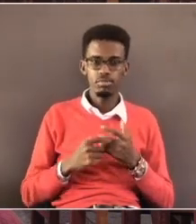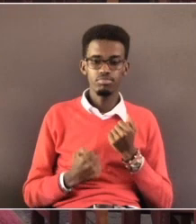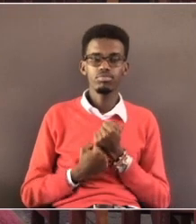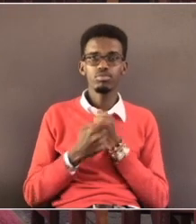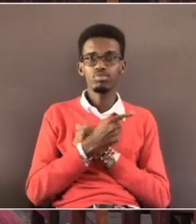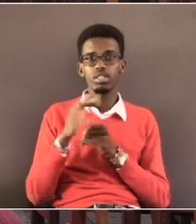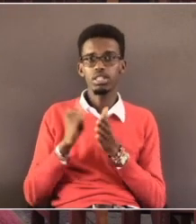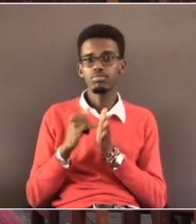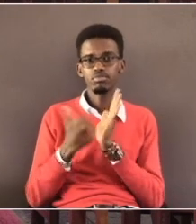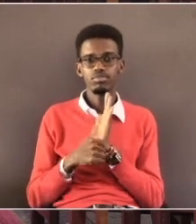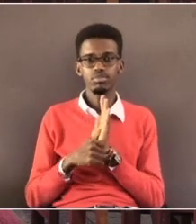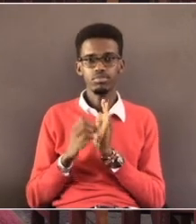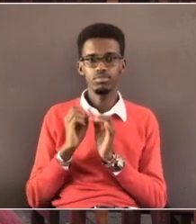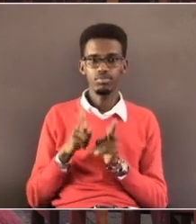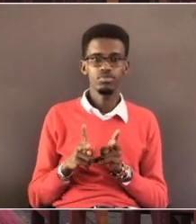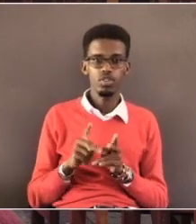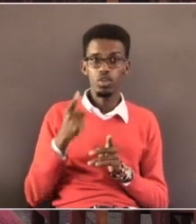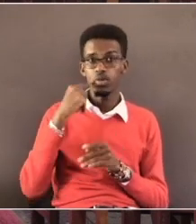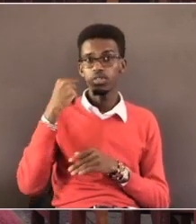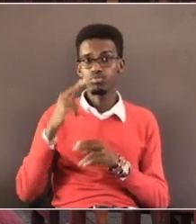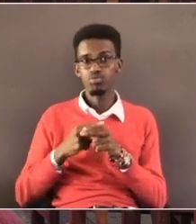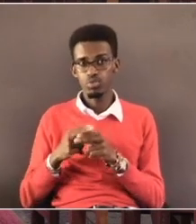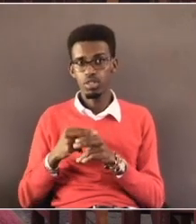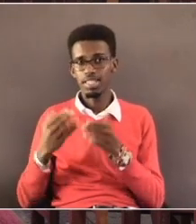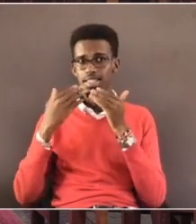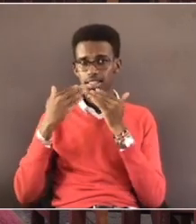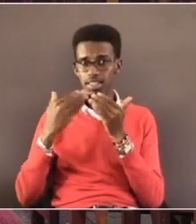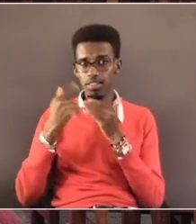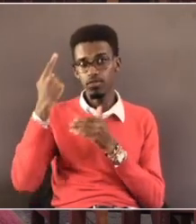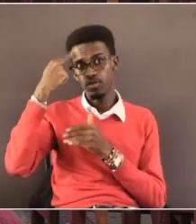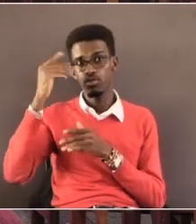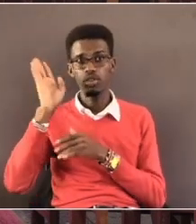you during that phase. Okay? So I'll see you soon. Thank you so much